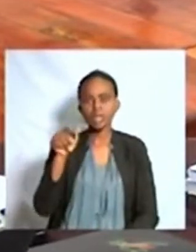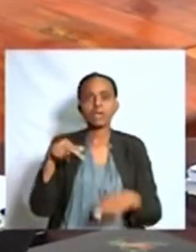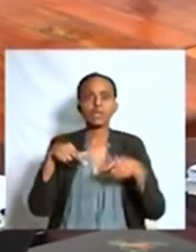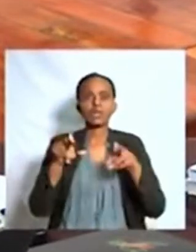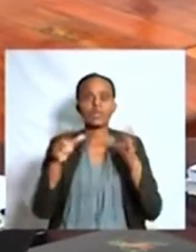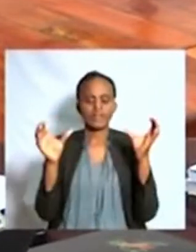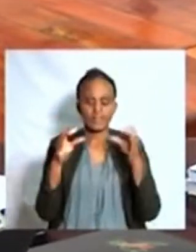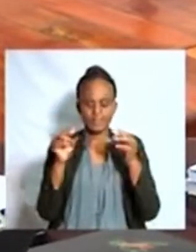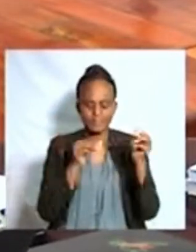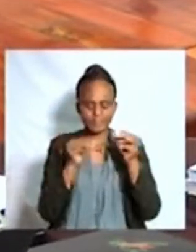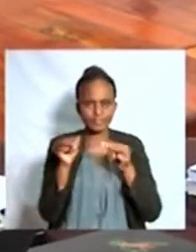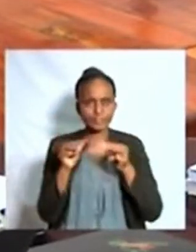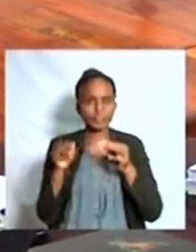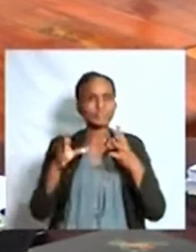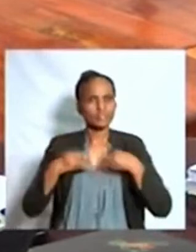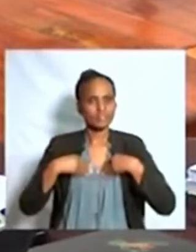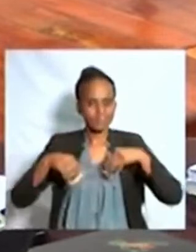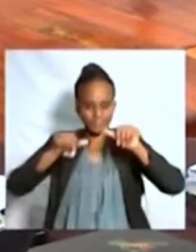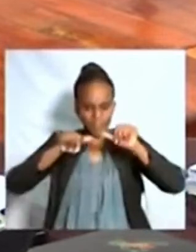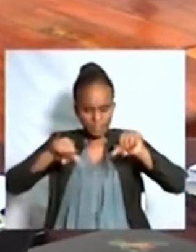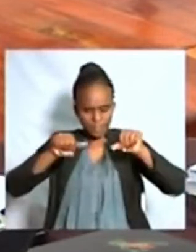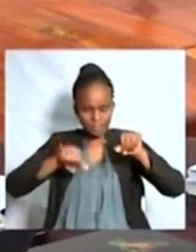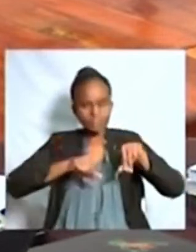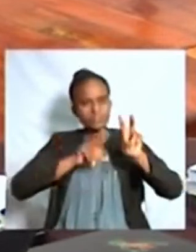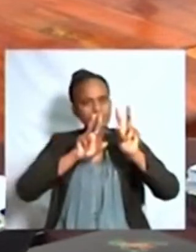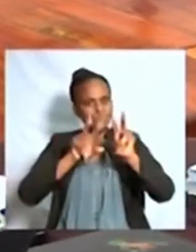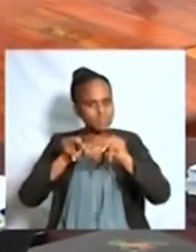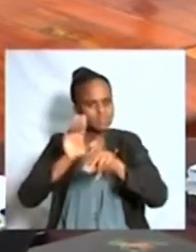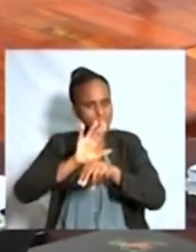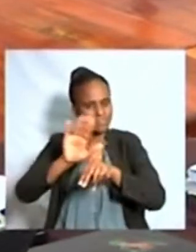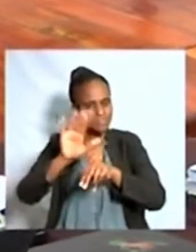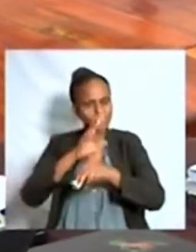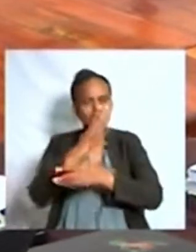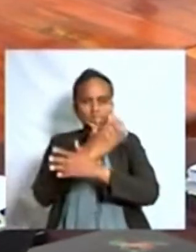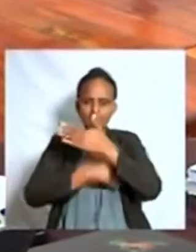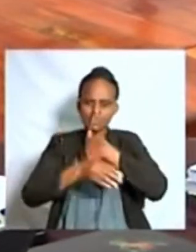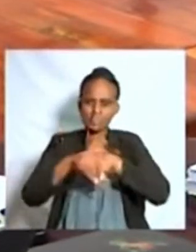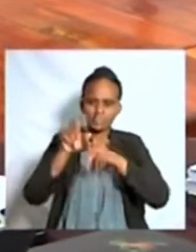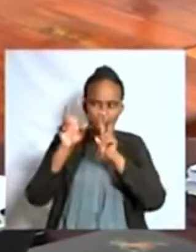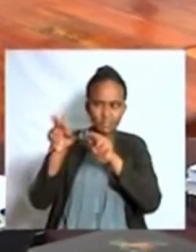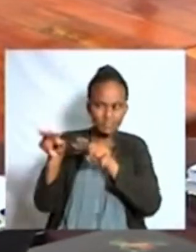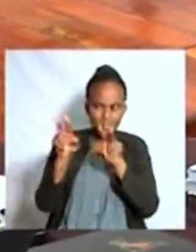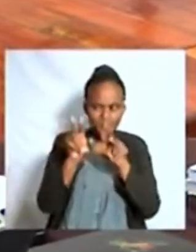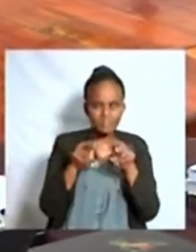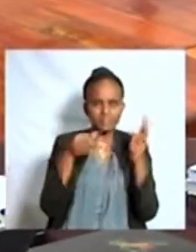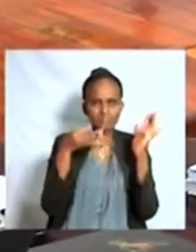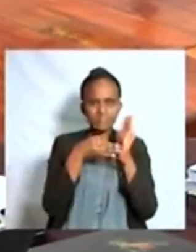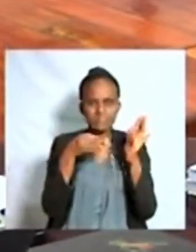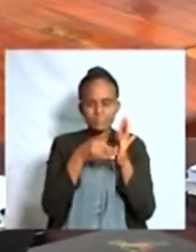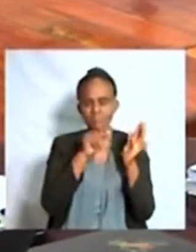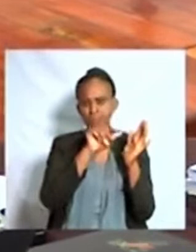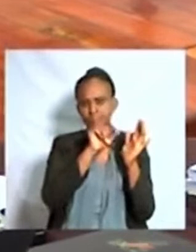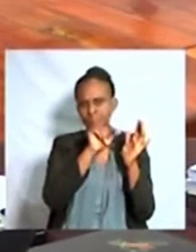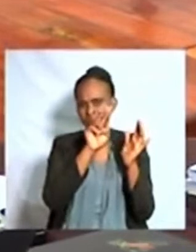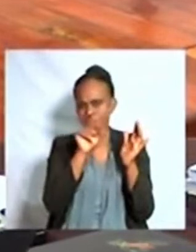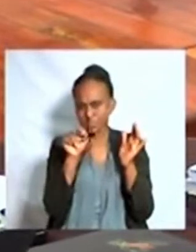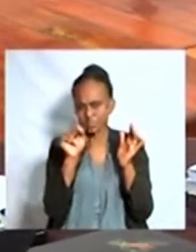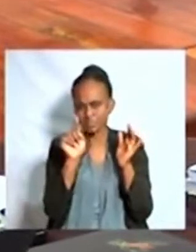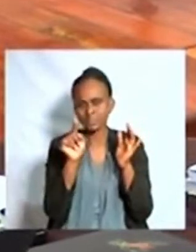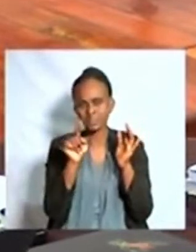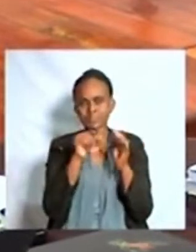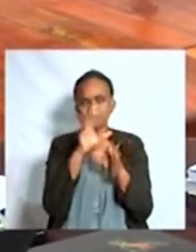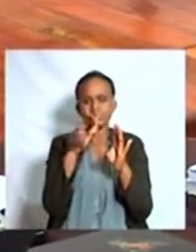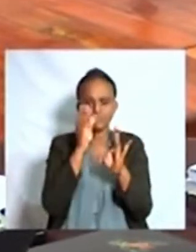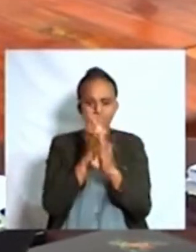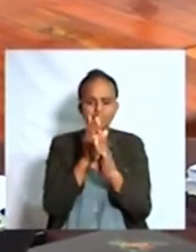management acknowledges the auditor's observation that the physical inspection carried out in February 2022 revealed that the refuse bay